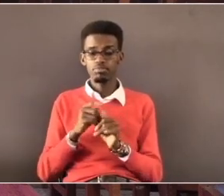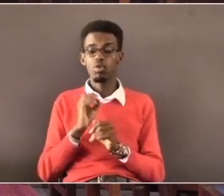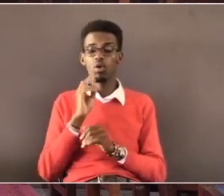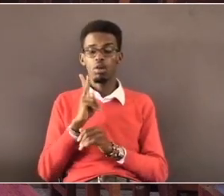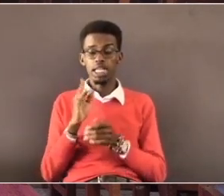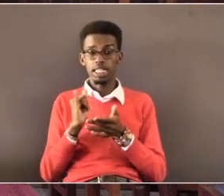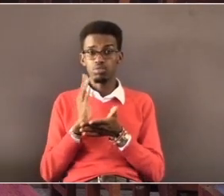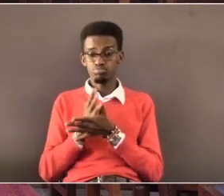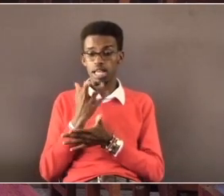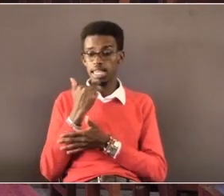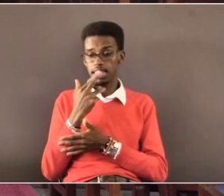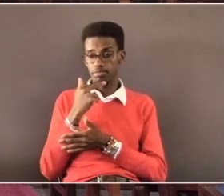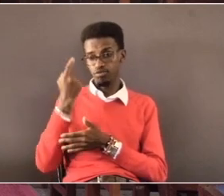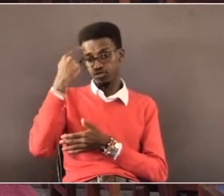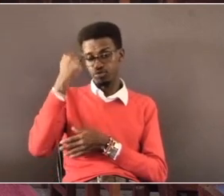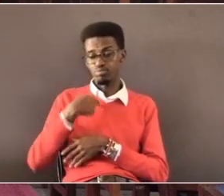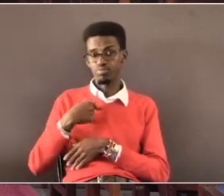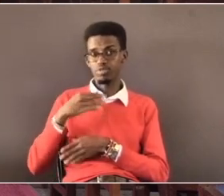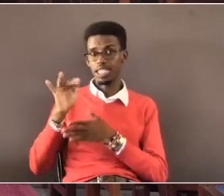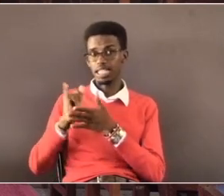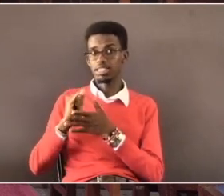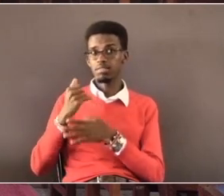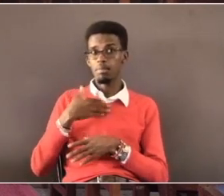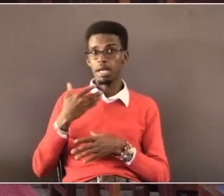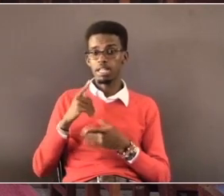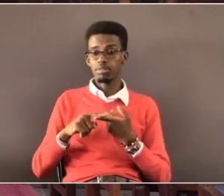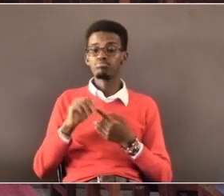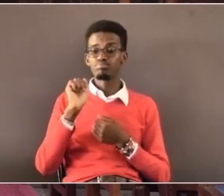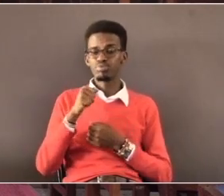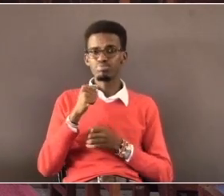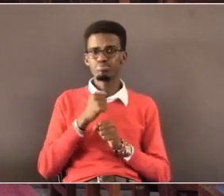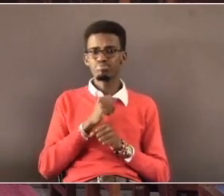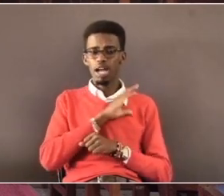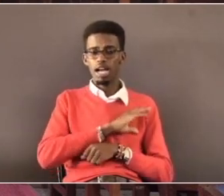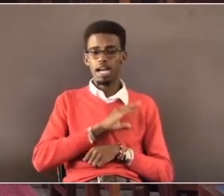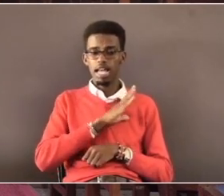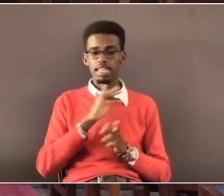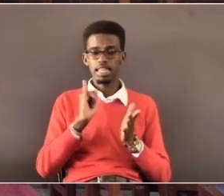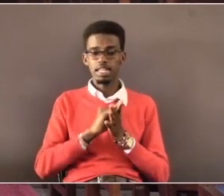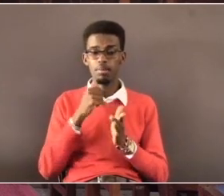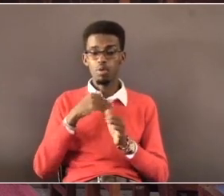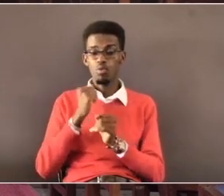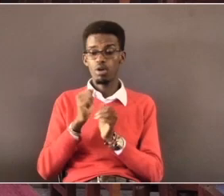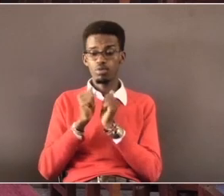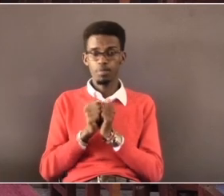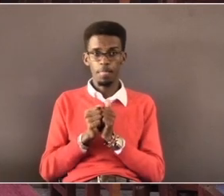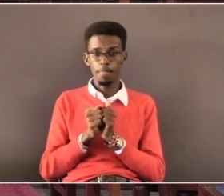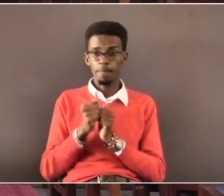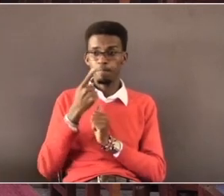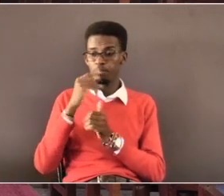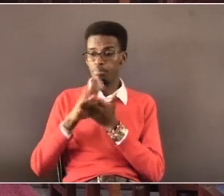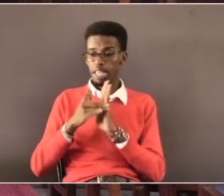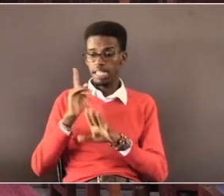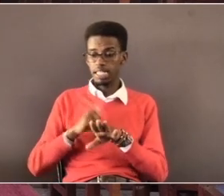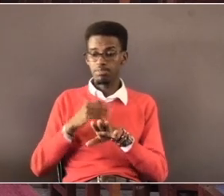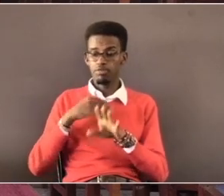that's a red flag for me, or that's a manageable character trait that I can work with. So by the time you're having